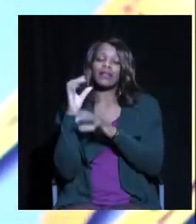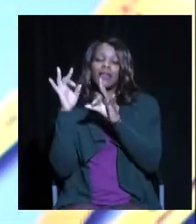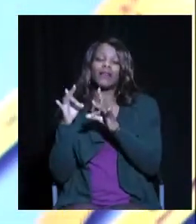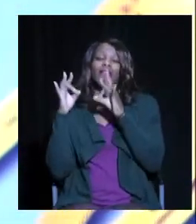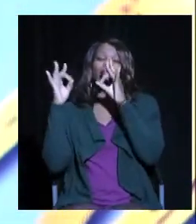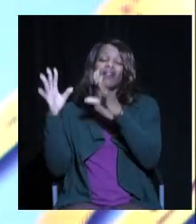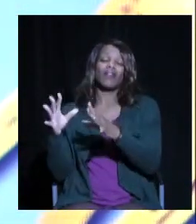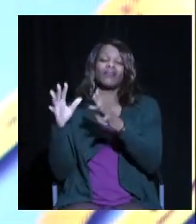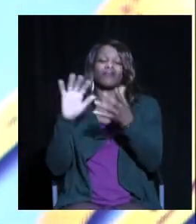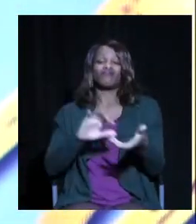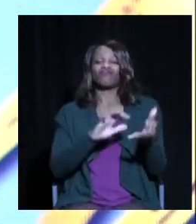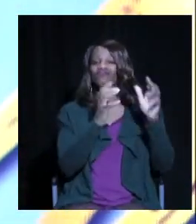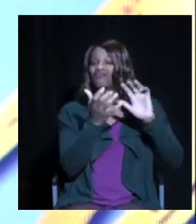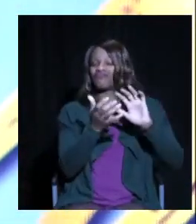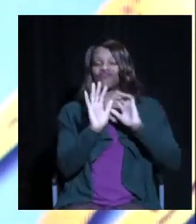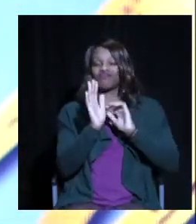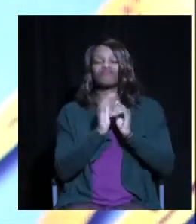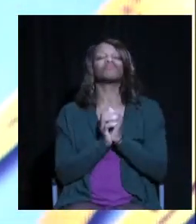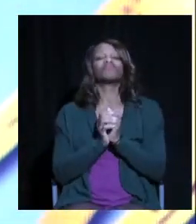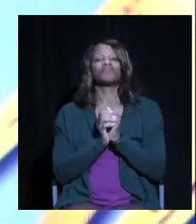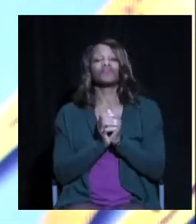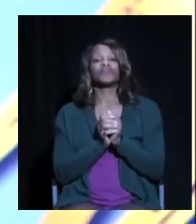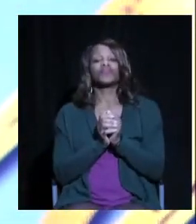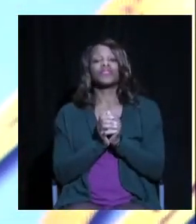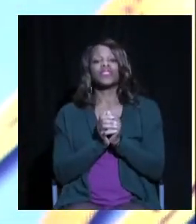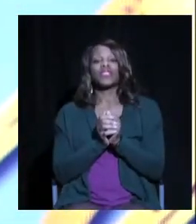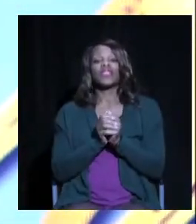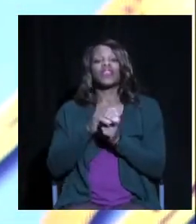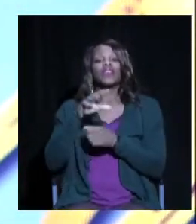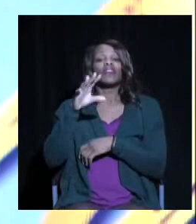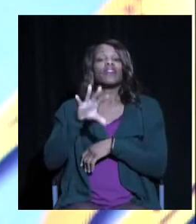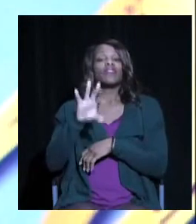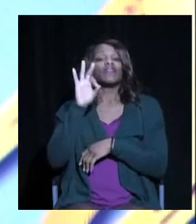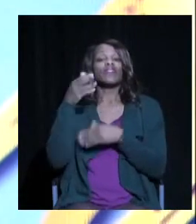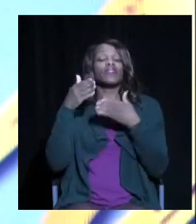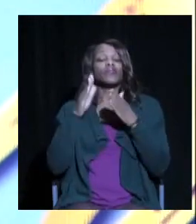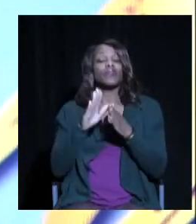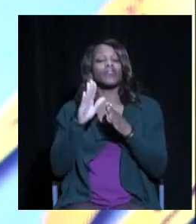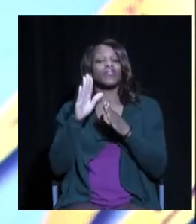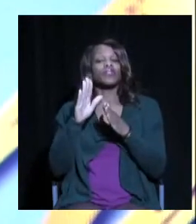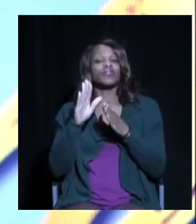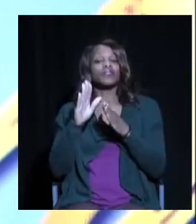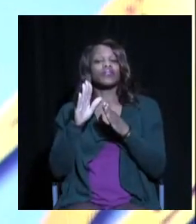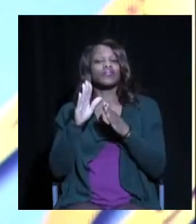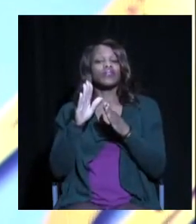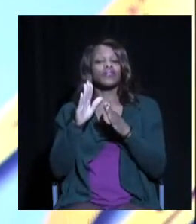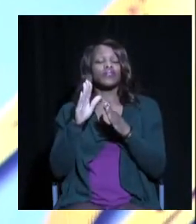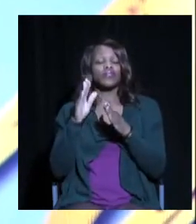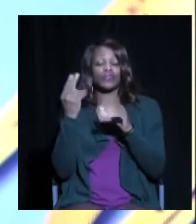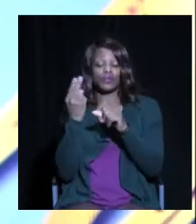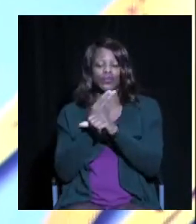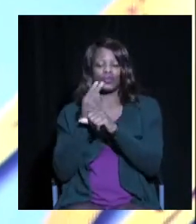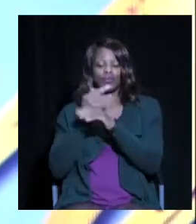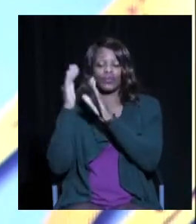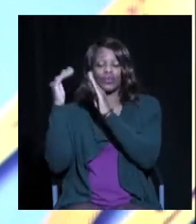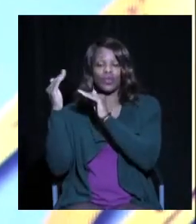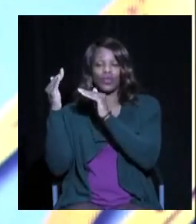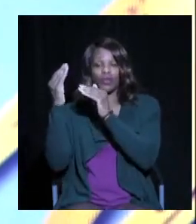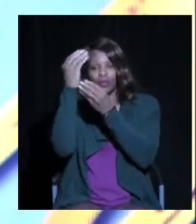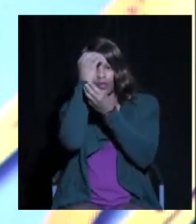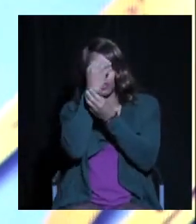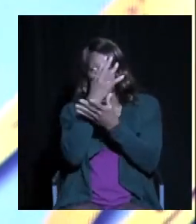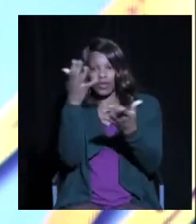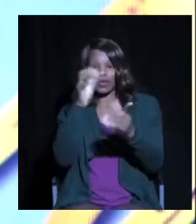despair. I want you to find ways this week to take that hope and bring it to